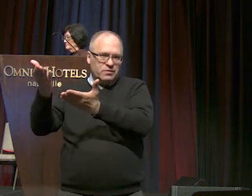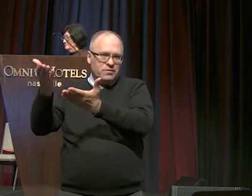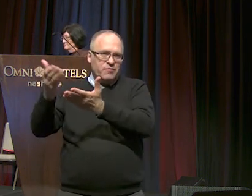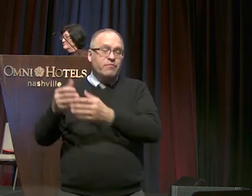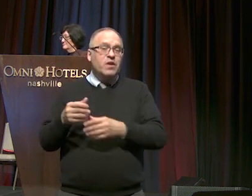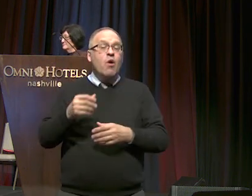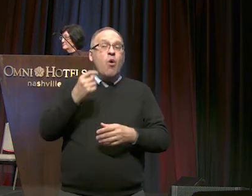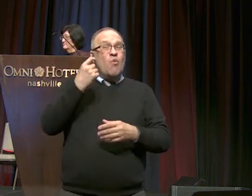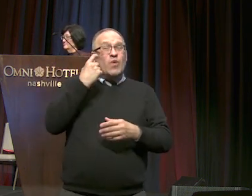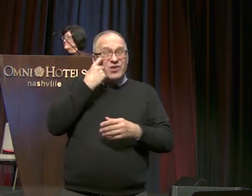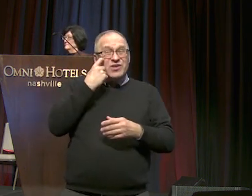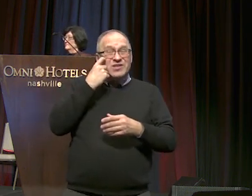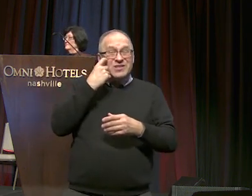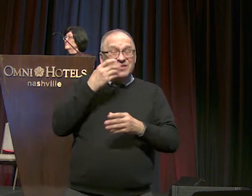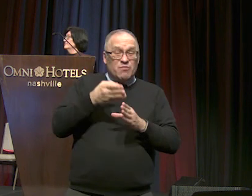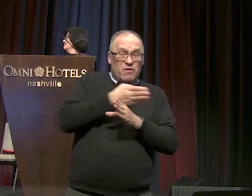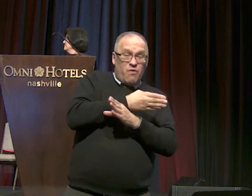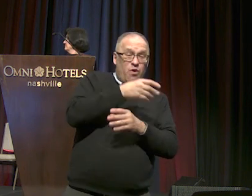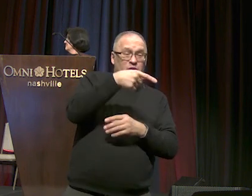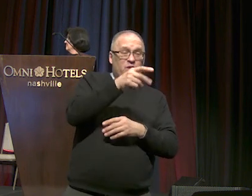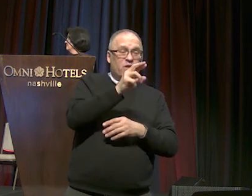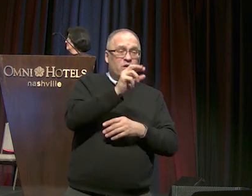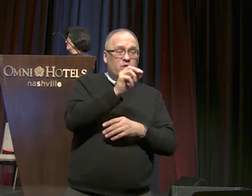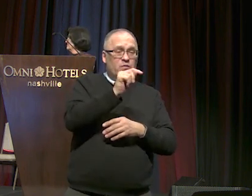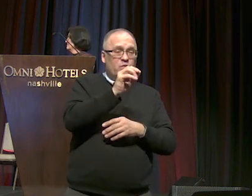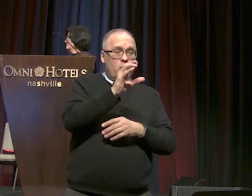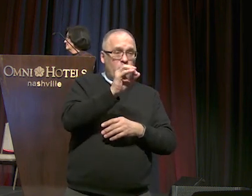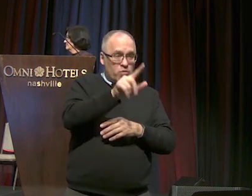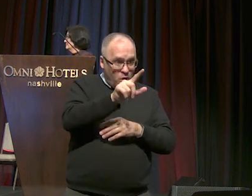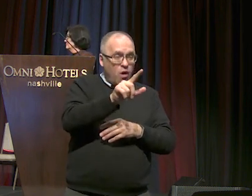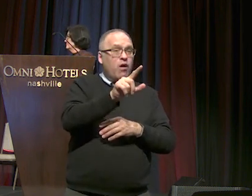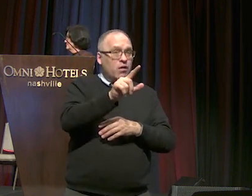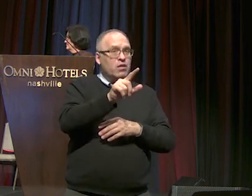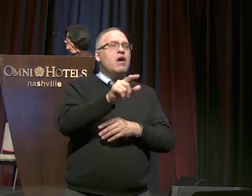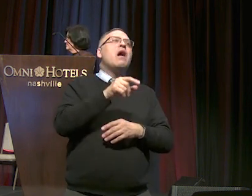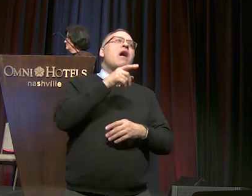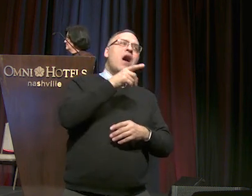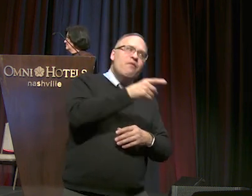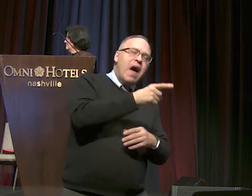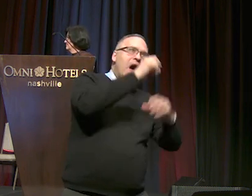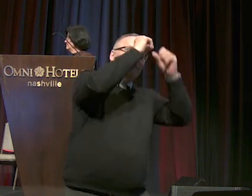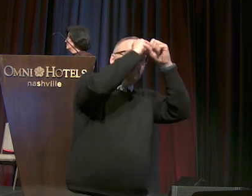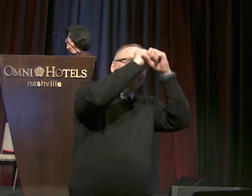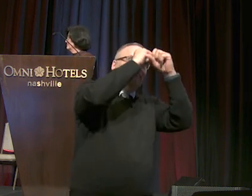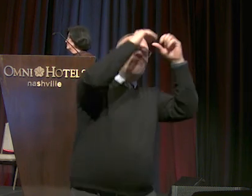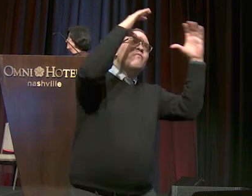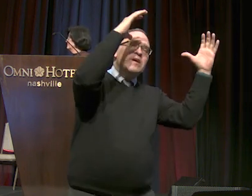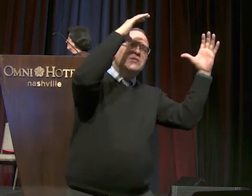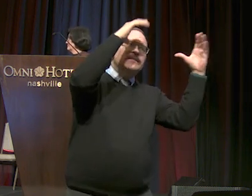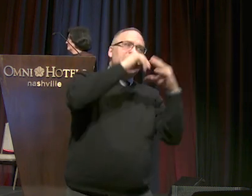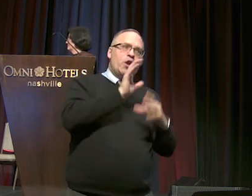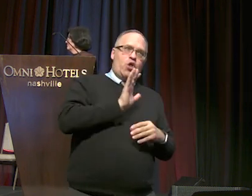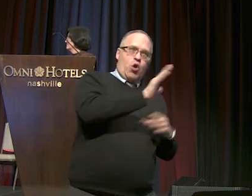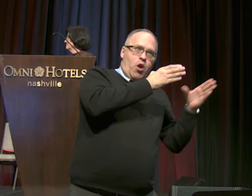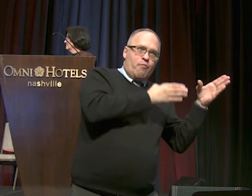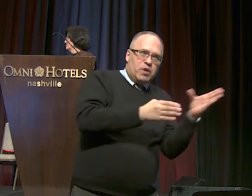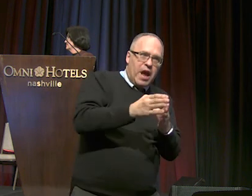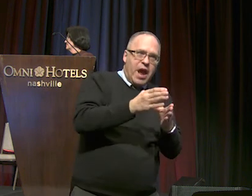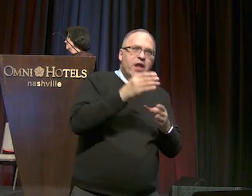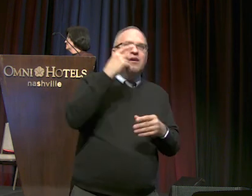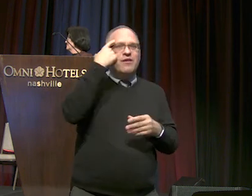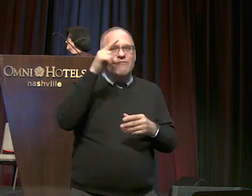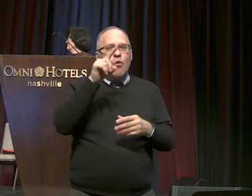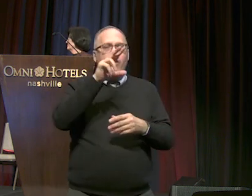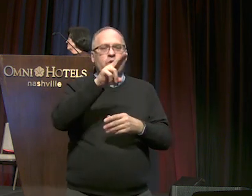protocol, which we have just heard about, envisions some sort of regional autonomy or some sort of